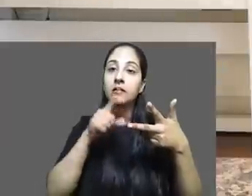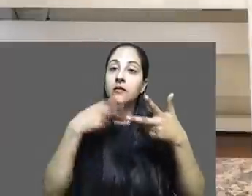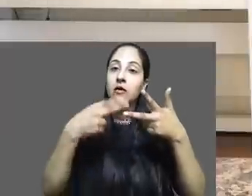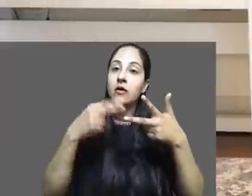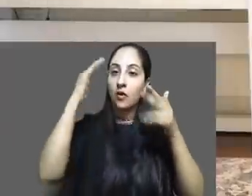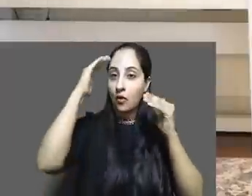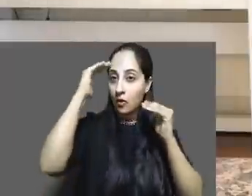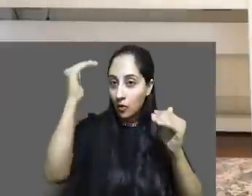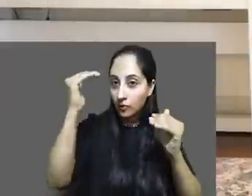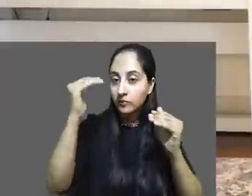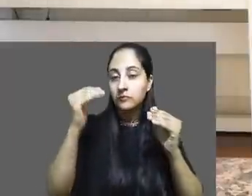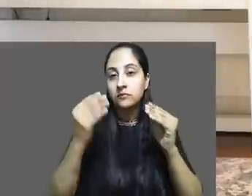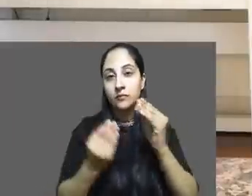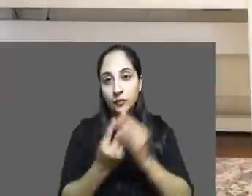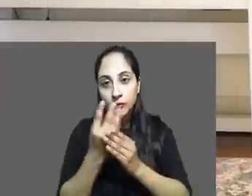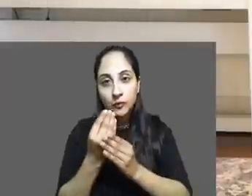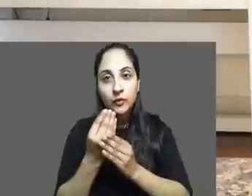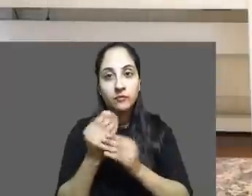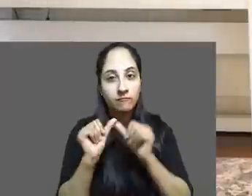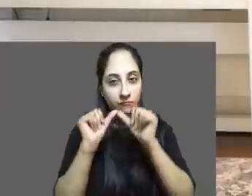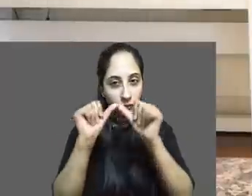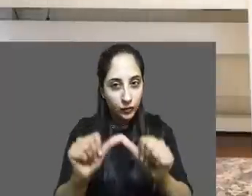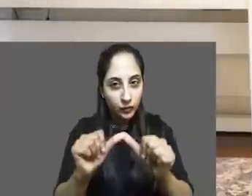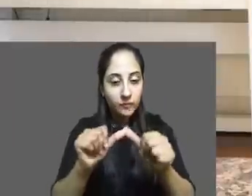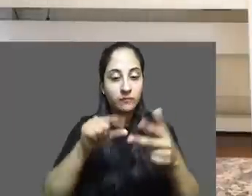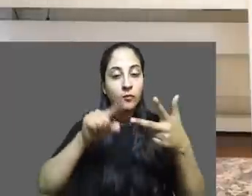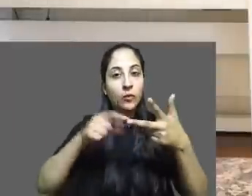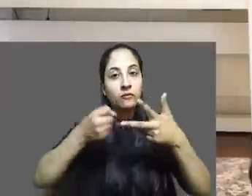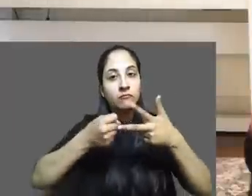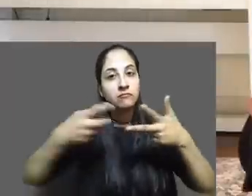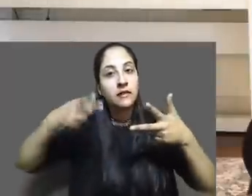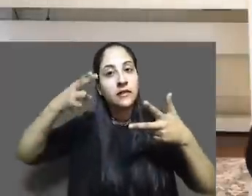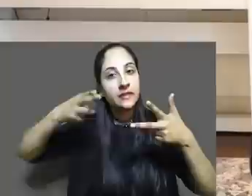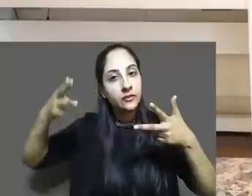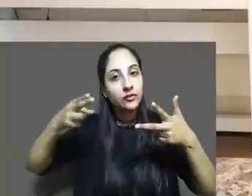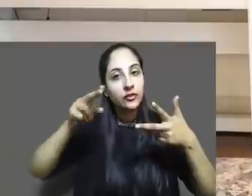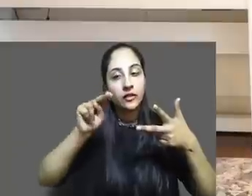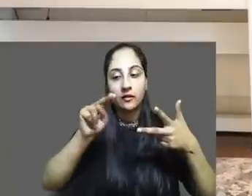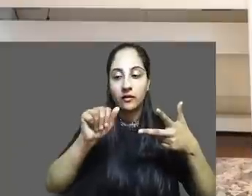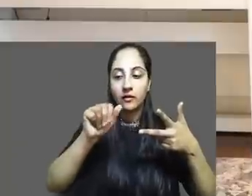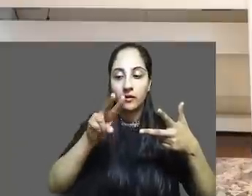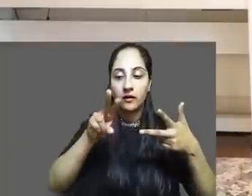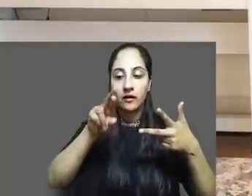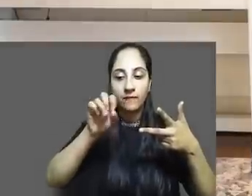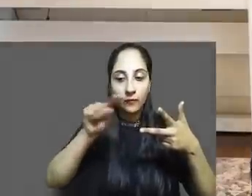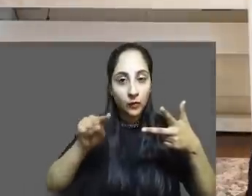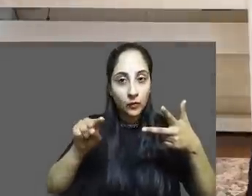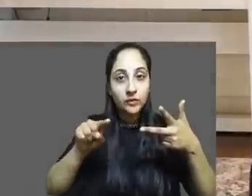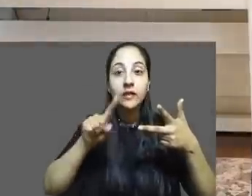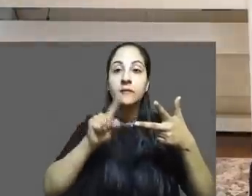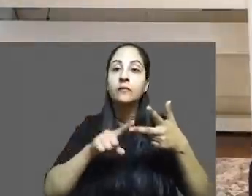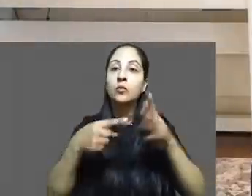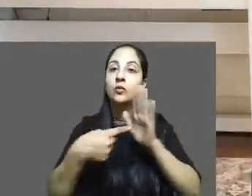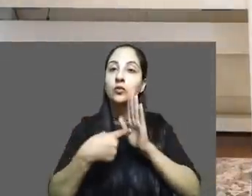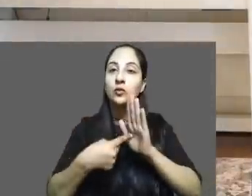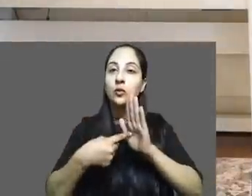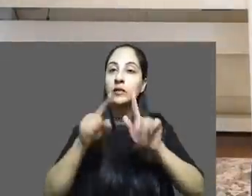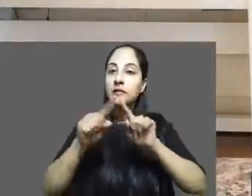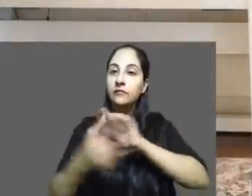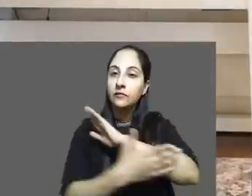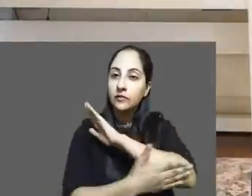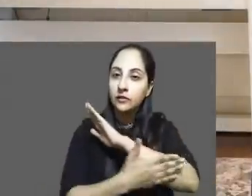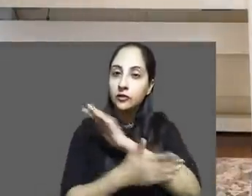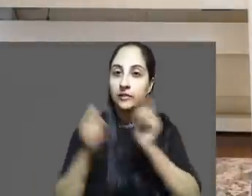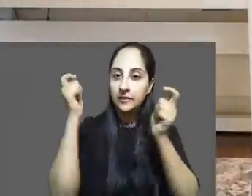Springs Eternal, exploring the meaning and history of Nowruz and touching on the many ways the festival is celebrated across the world alongside